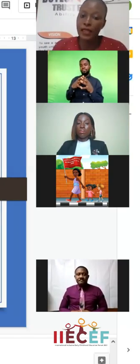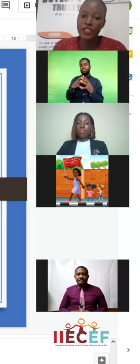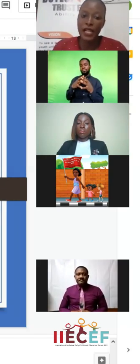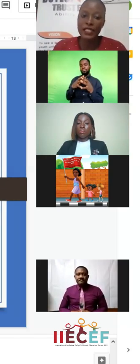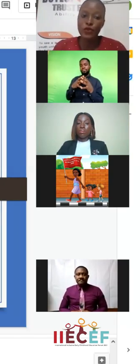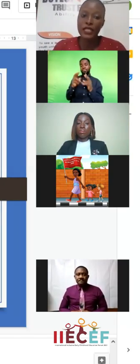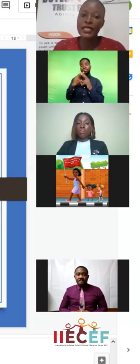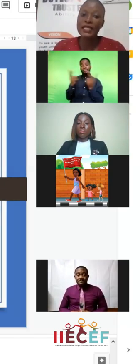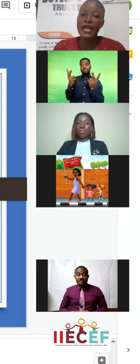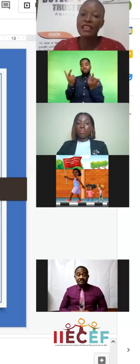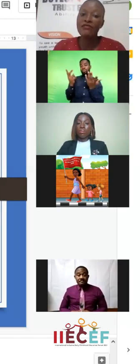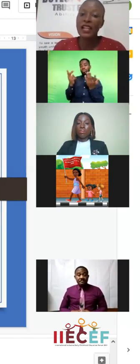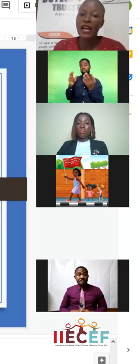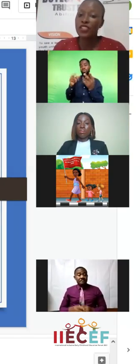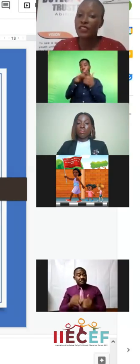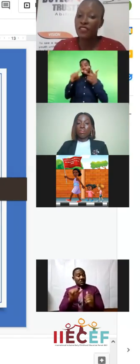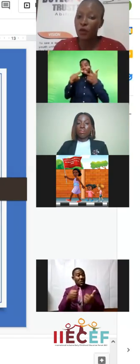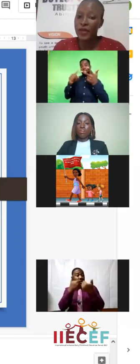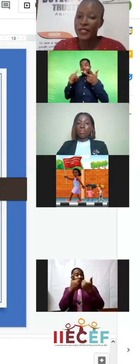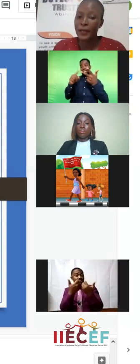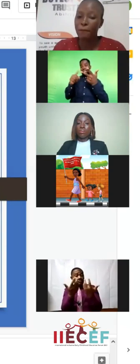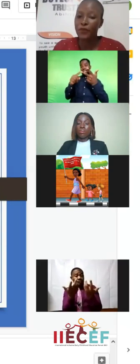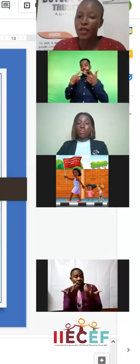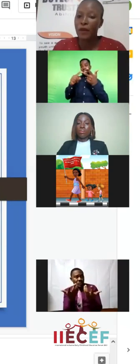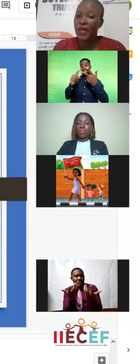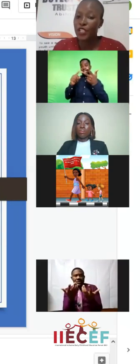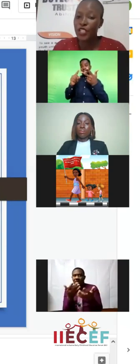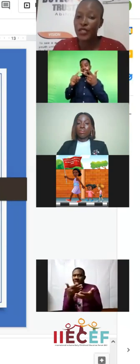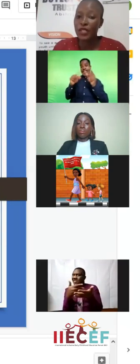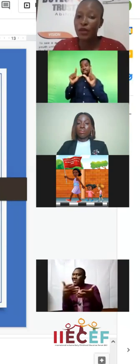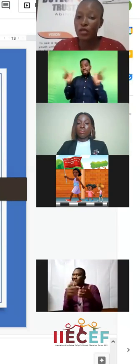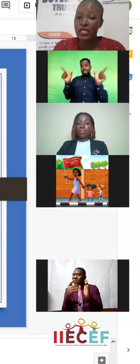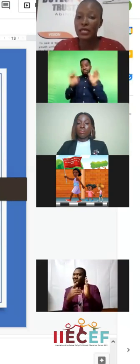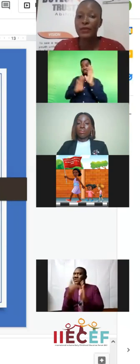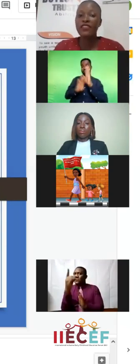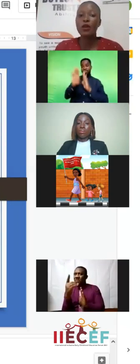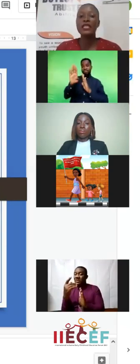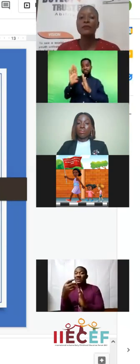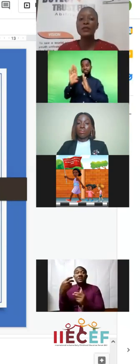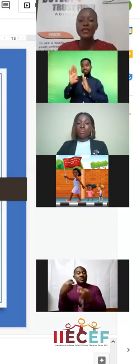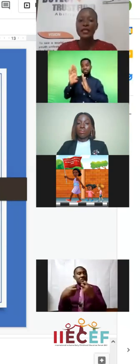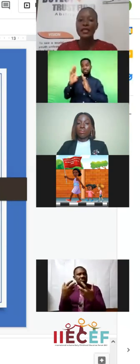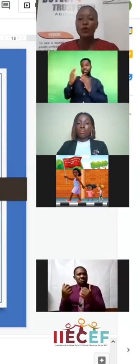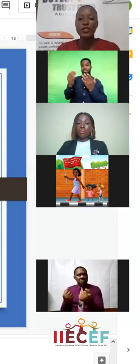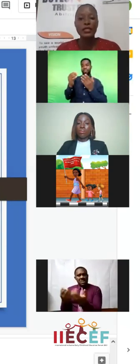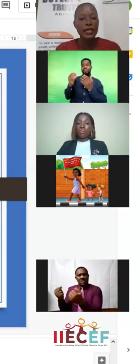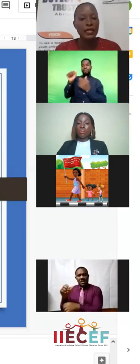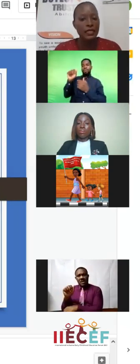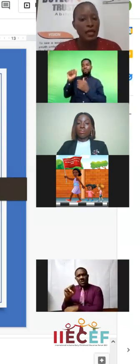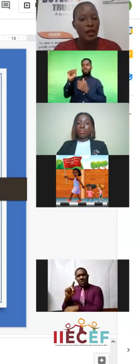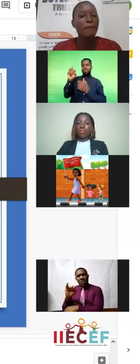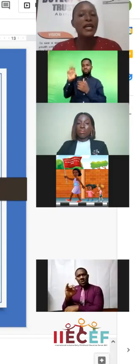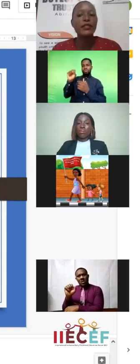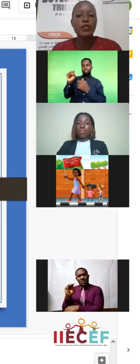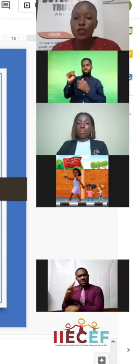So the third challenge we say is uneven language development. Many children with autism develop some speech and language